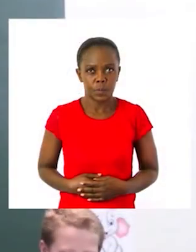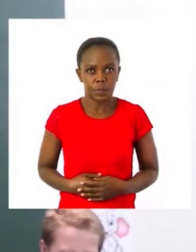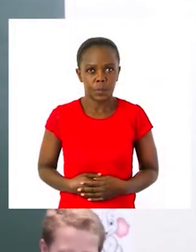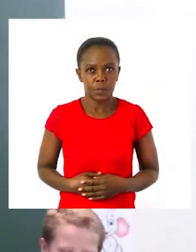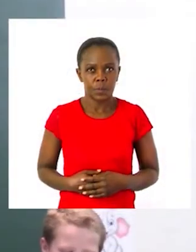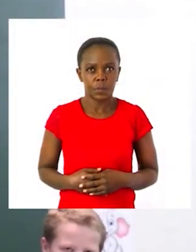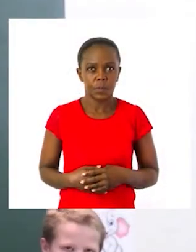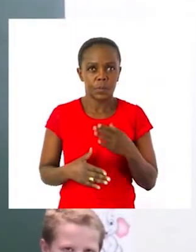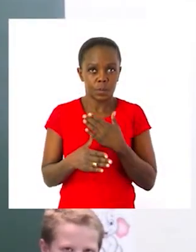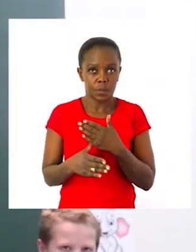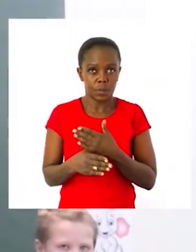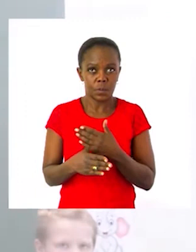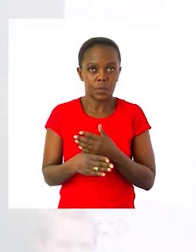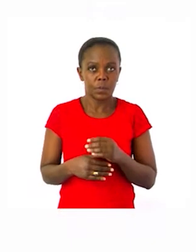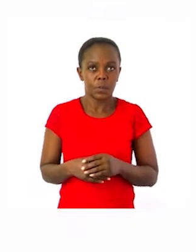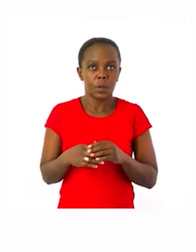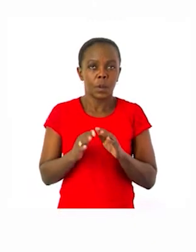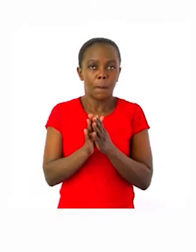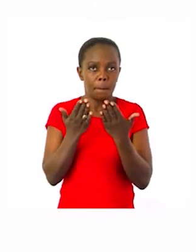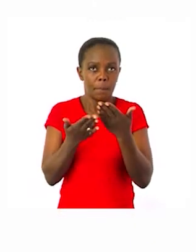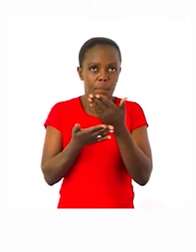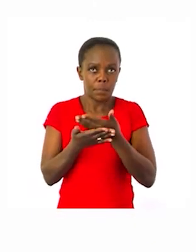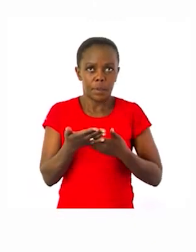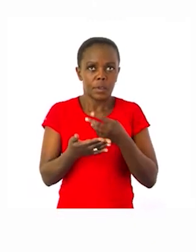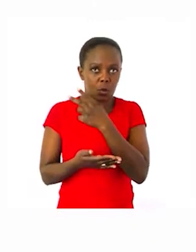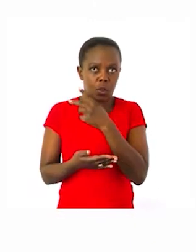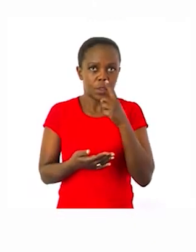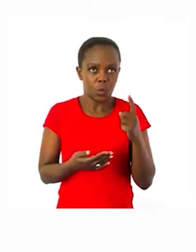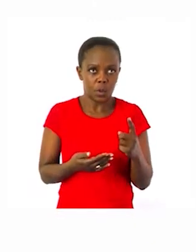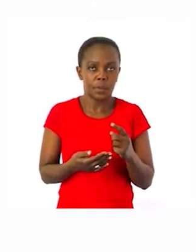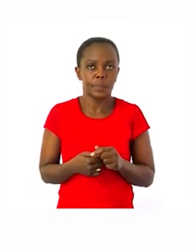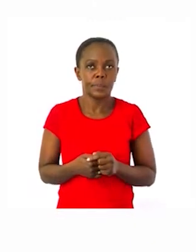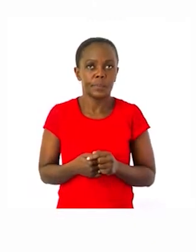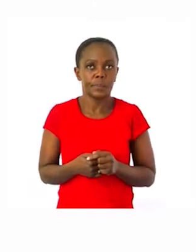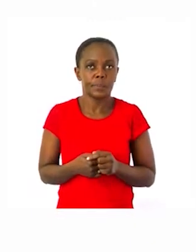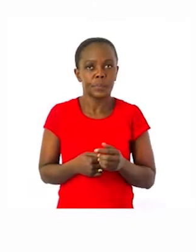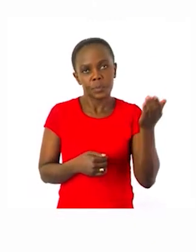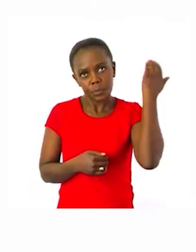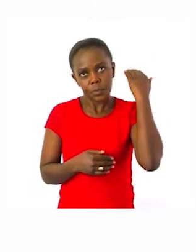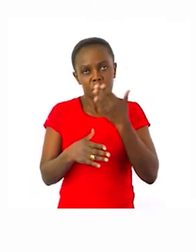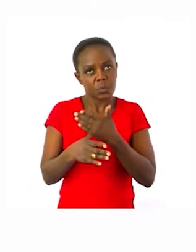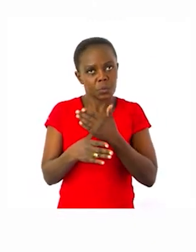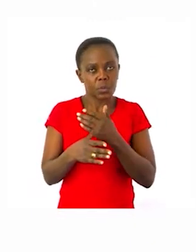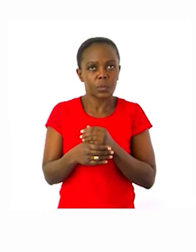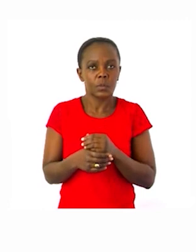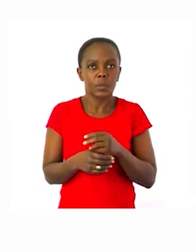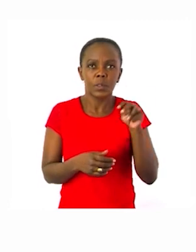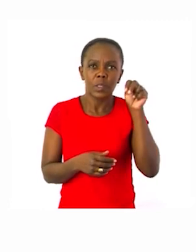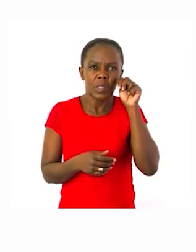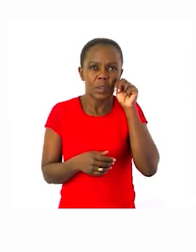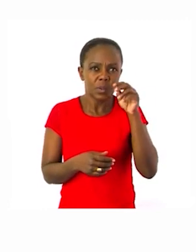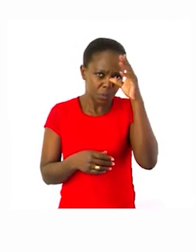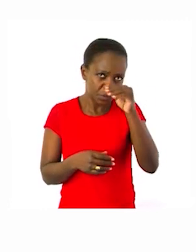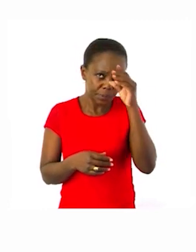Our lesson is coming from page 21. In the previous lesson, we learned that nouns are names